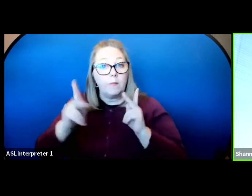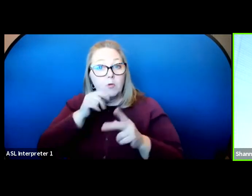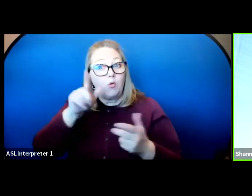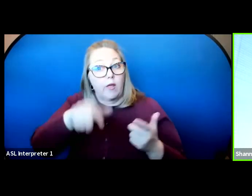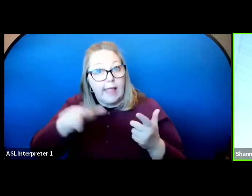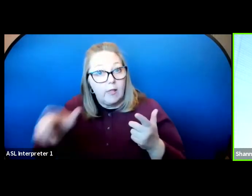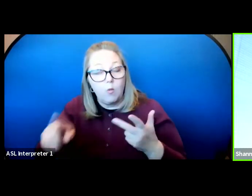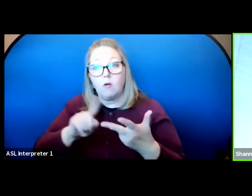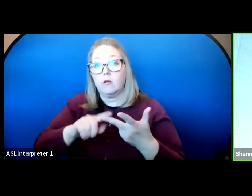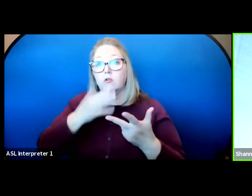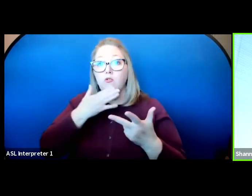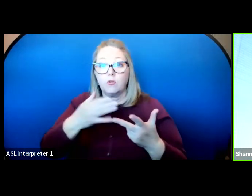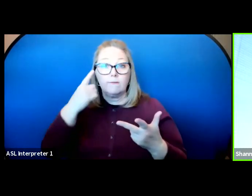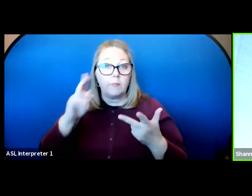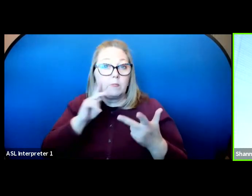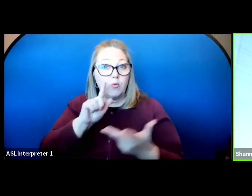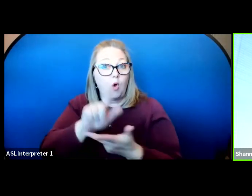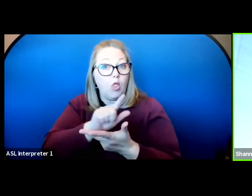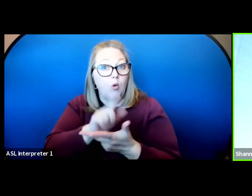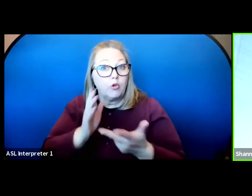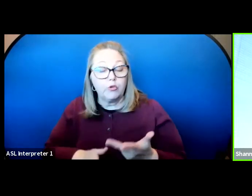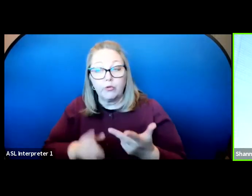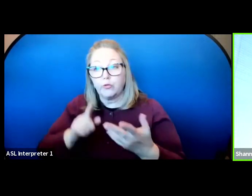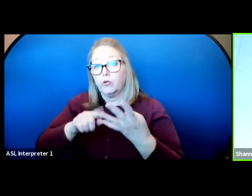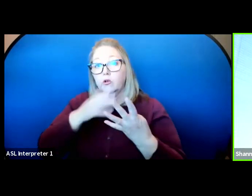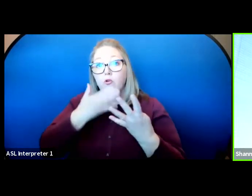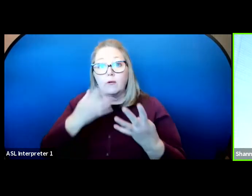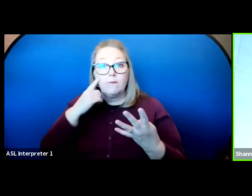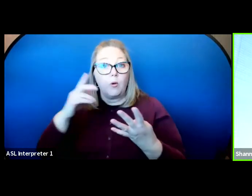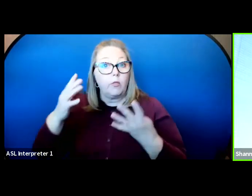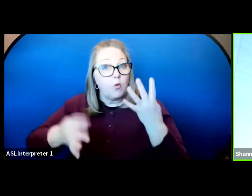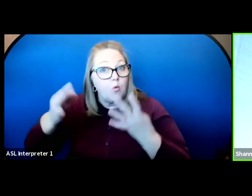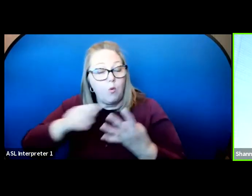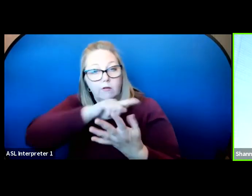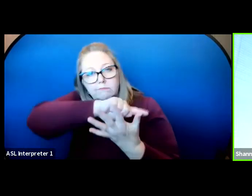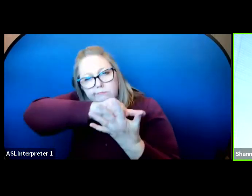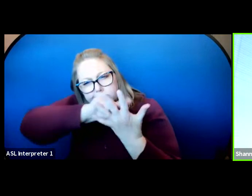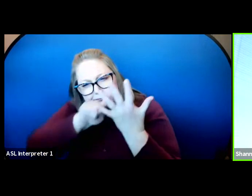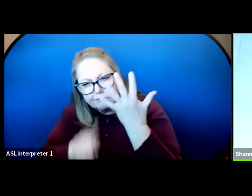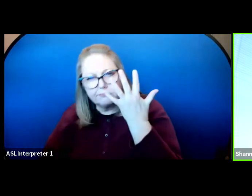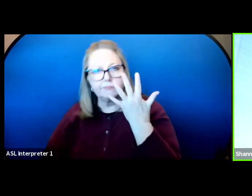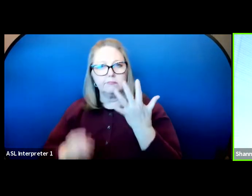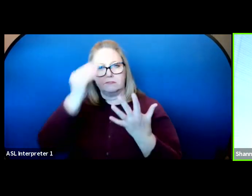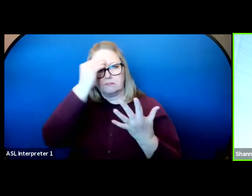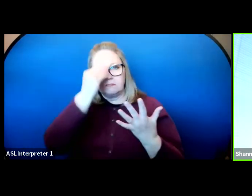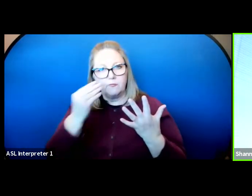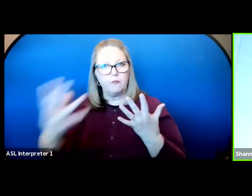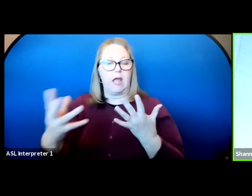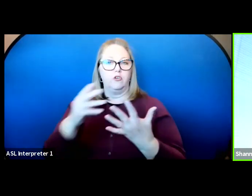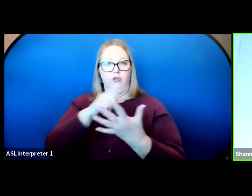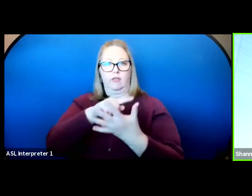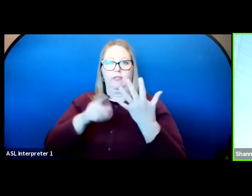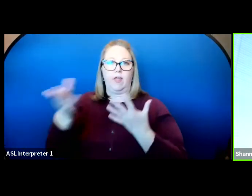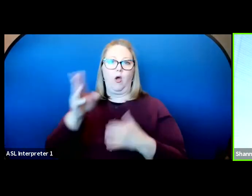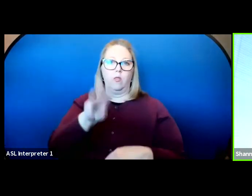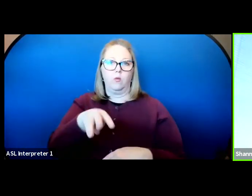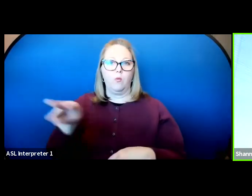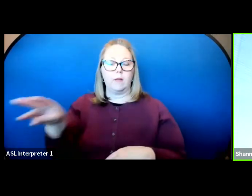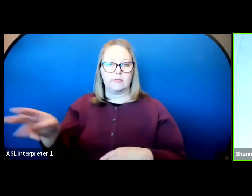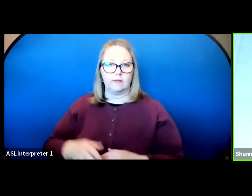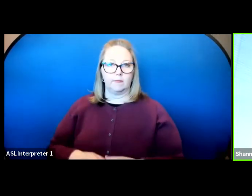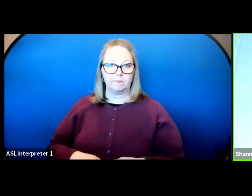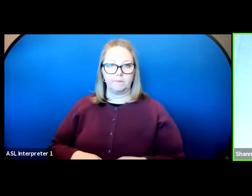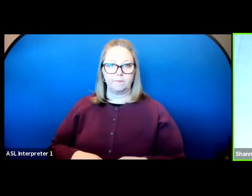legal aid, various different issues, CDC declarations, the tenant declarations required under the